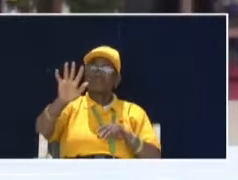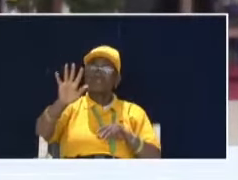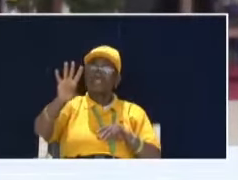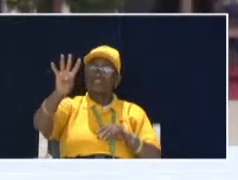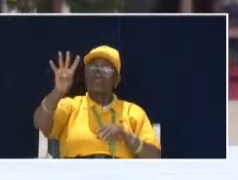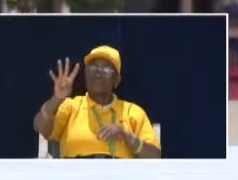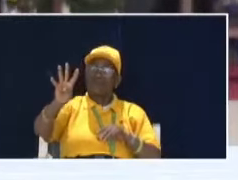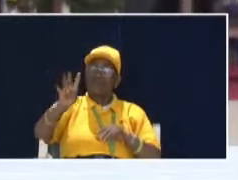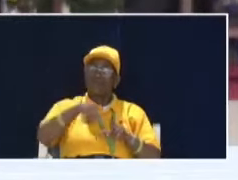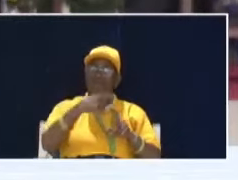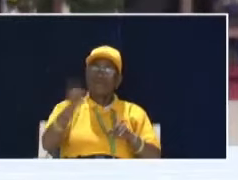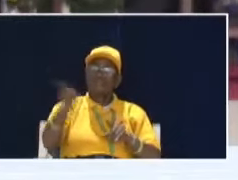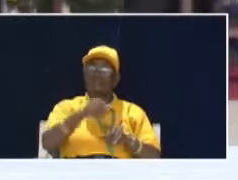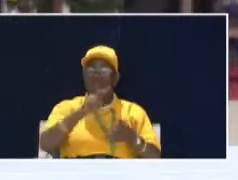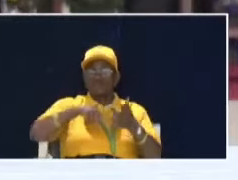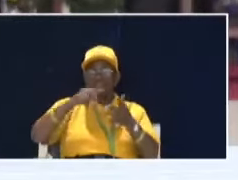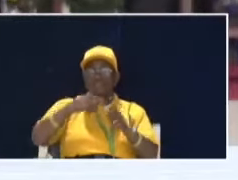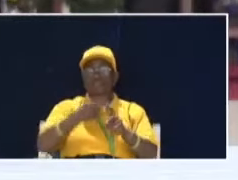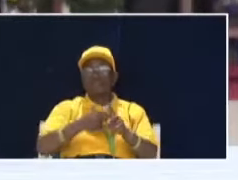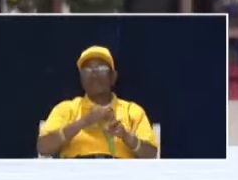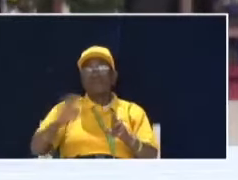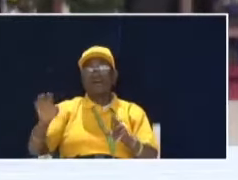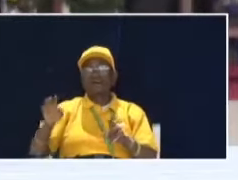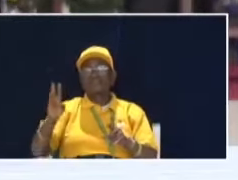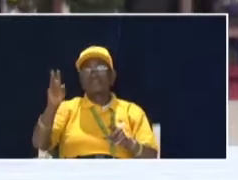when you read from verse 15 to 17,